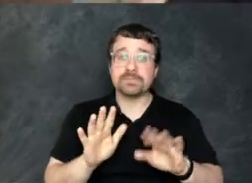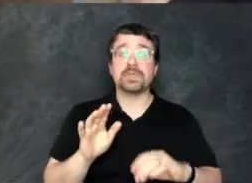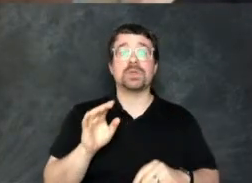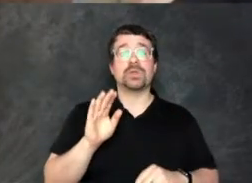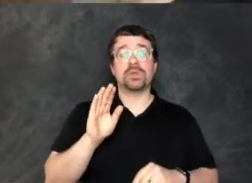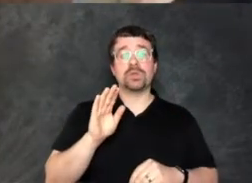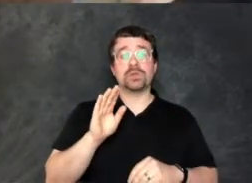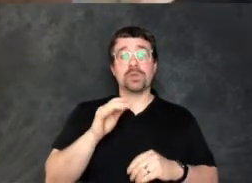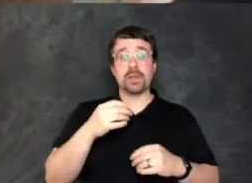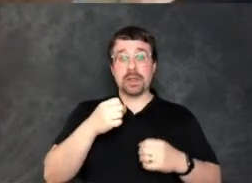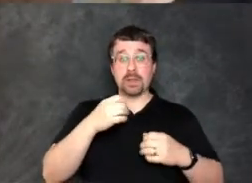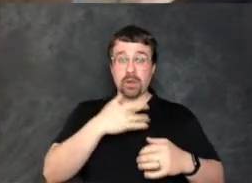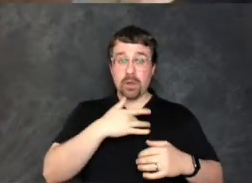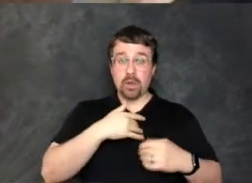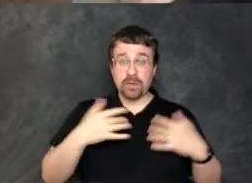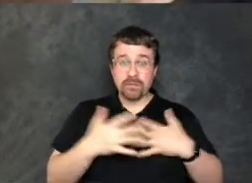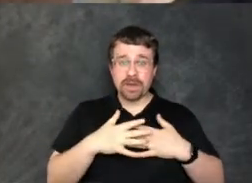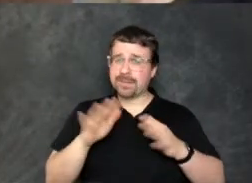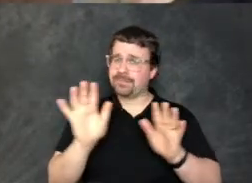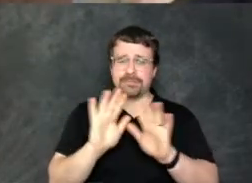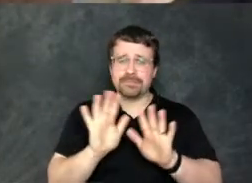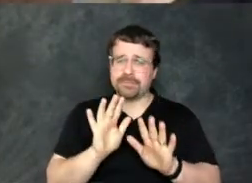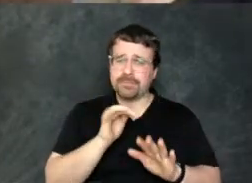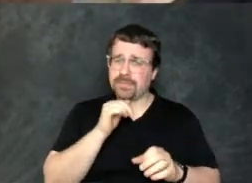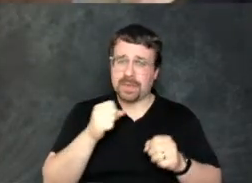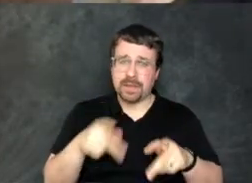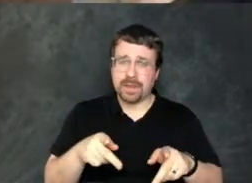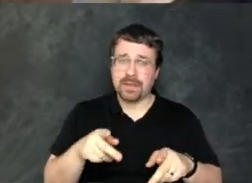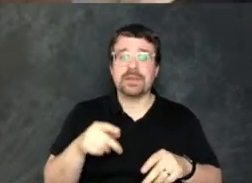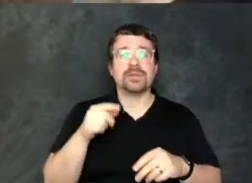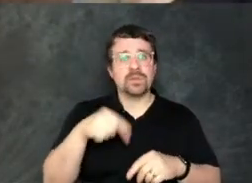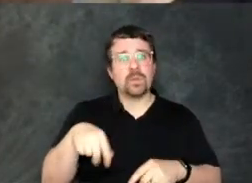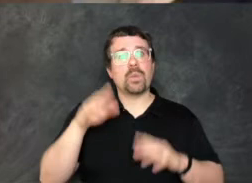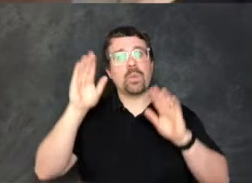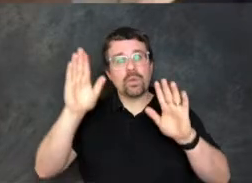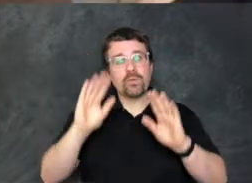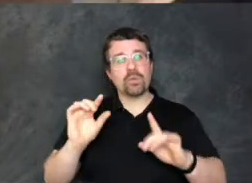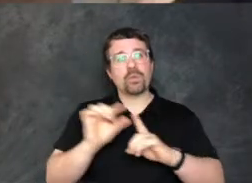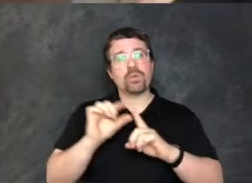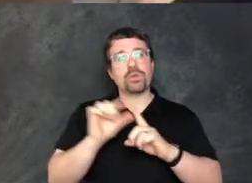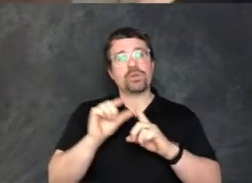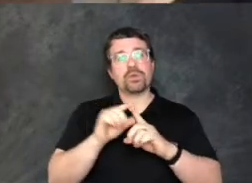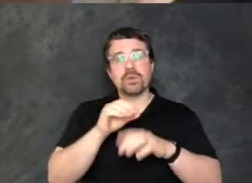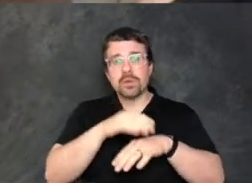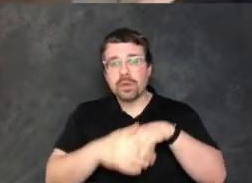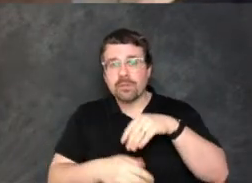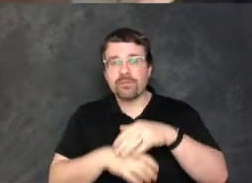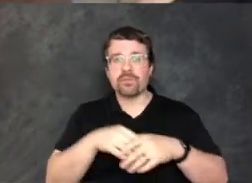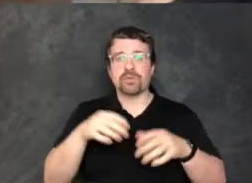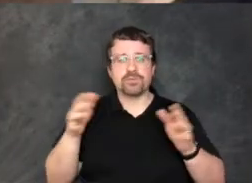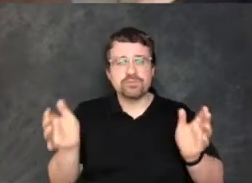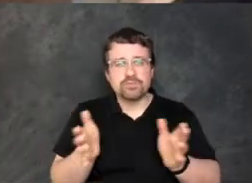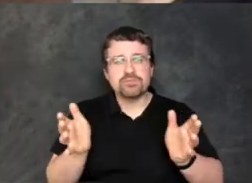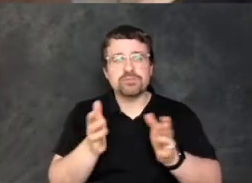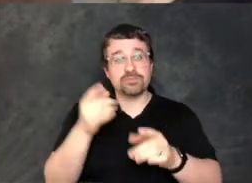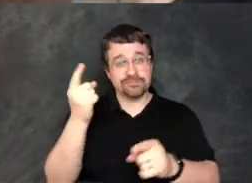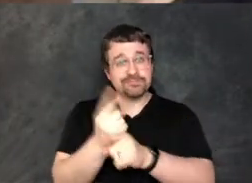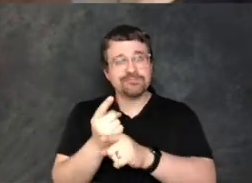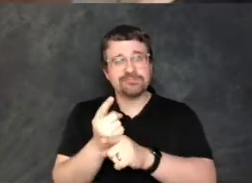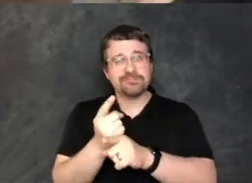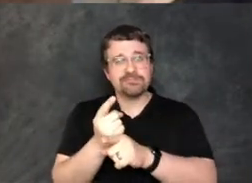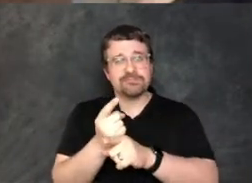be troubled, and do not let them be afraid. These are wonderful words of comfort